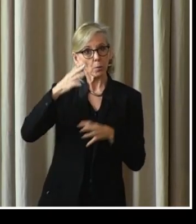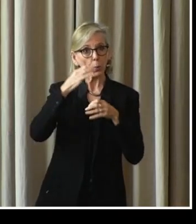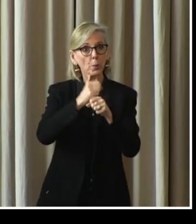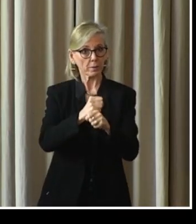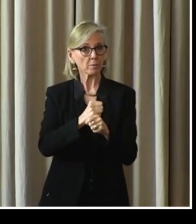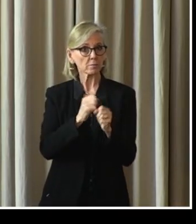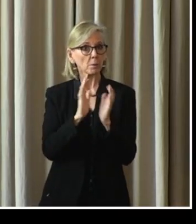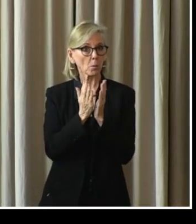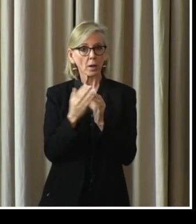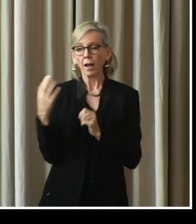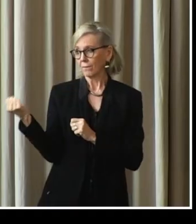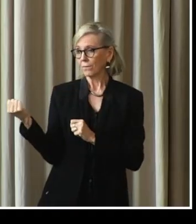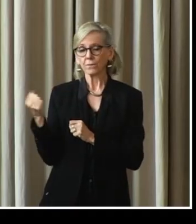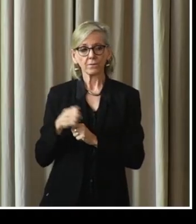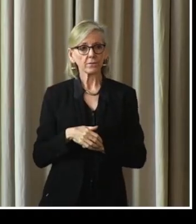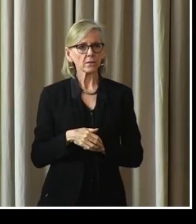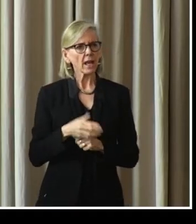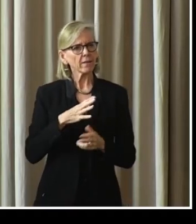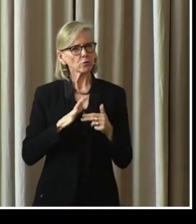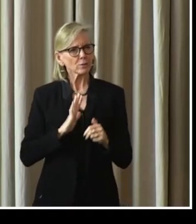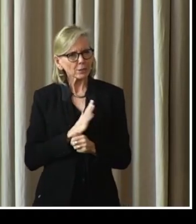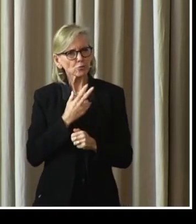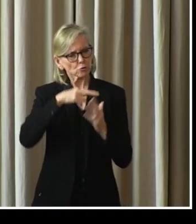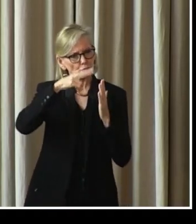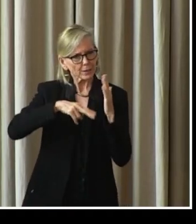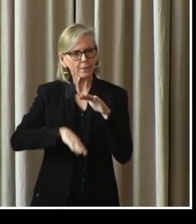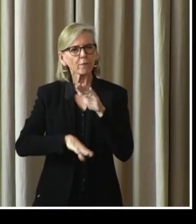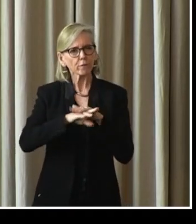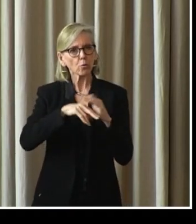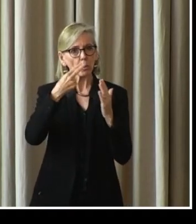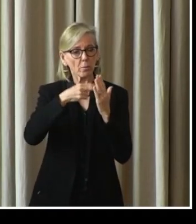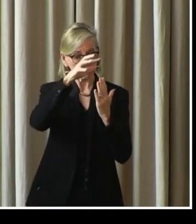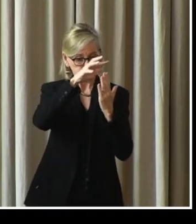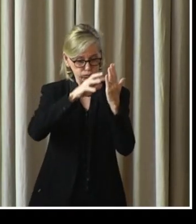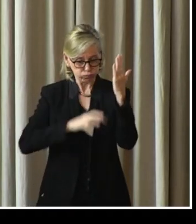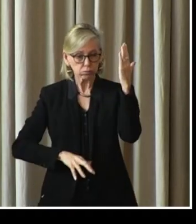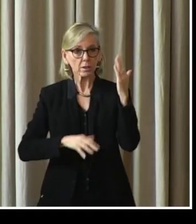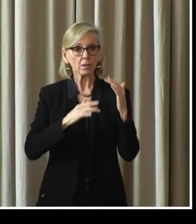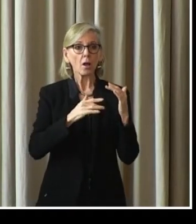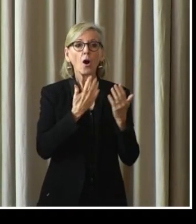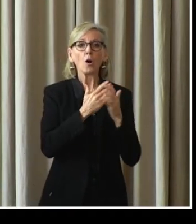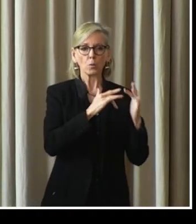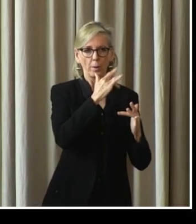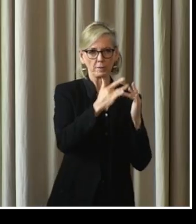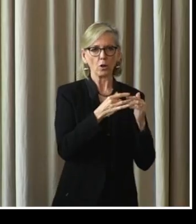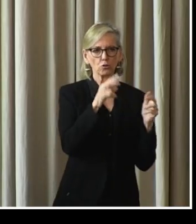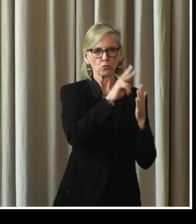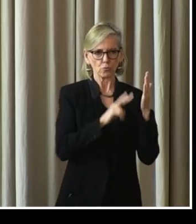this report. You'll find, if you're interested in reading the whole report, there's a copy of it on the Arafmi